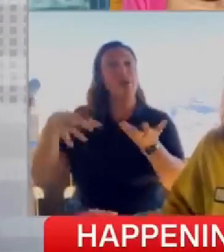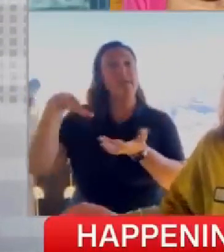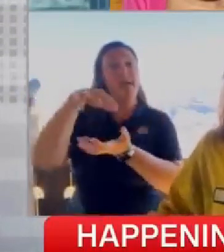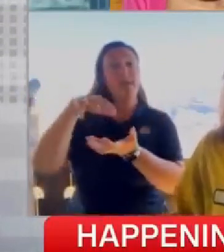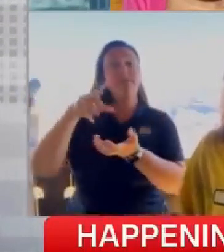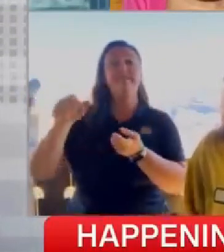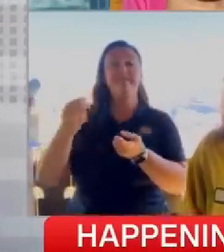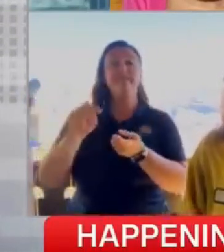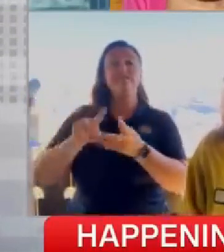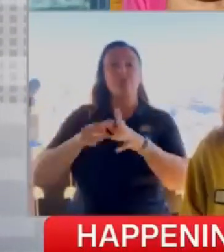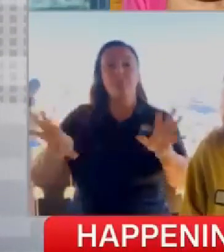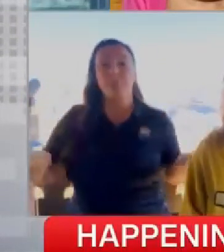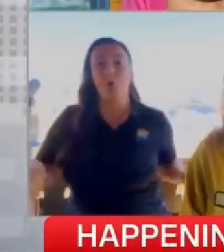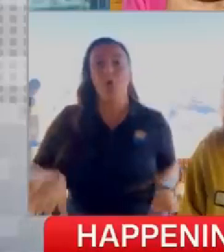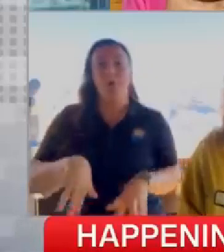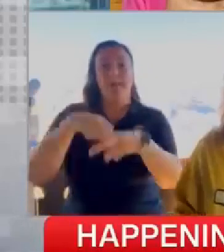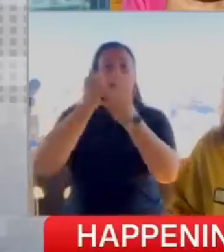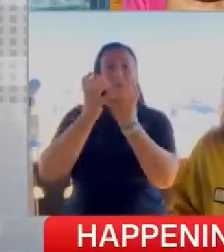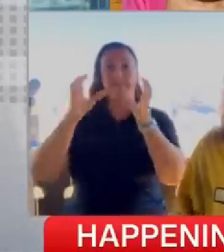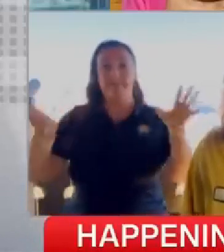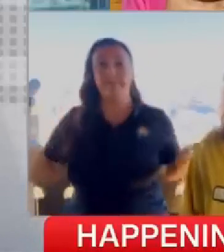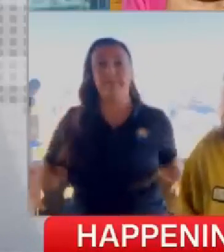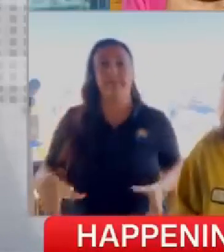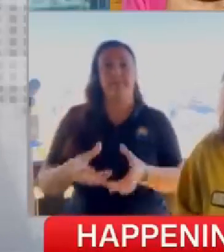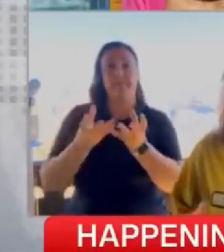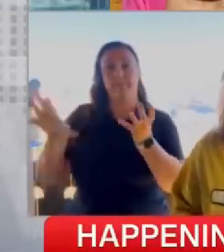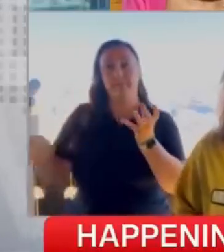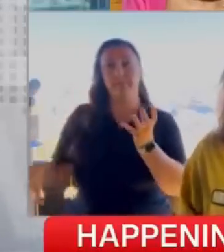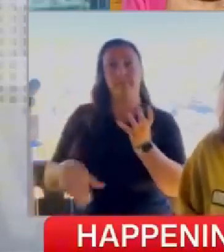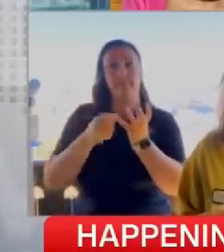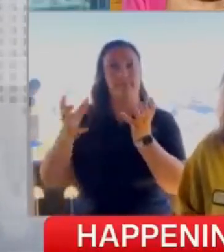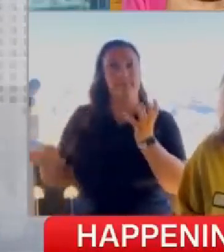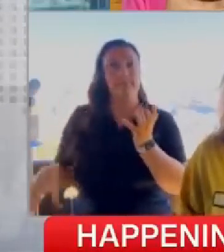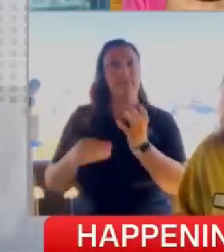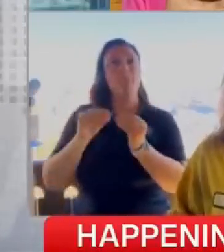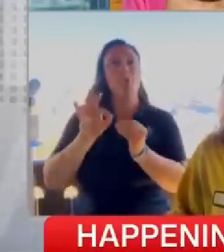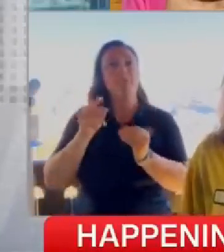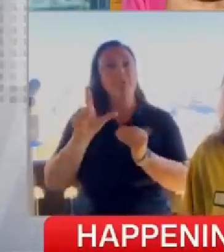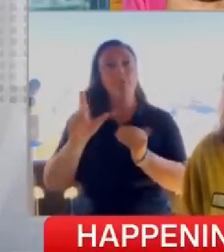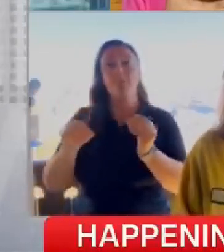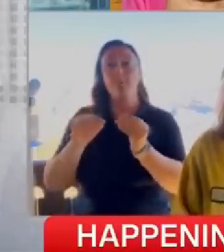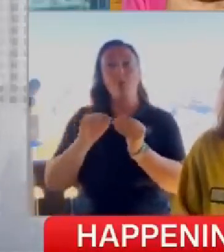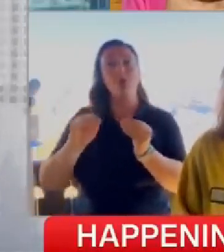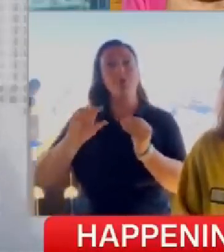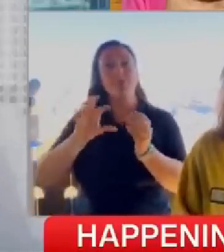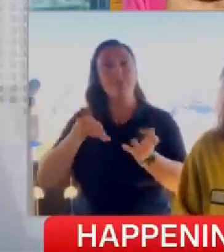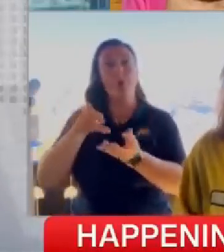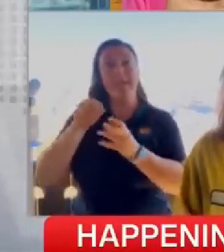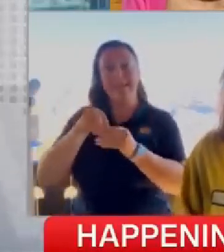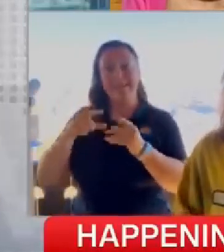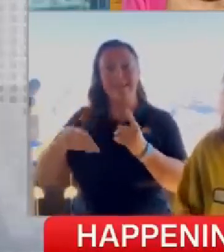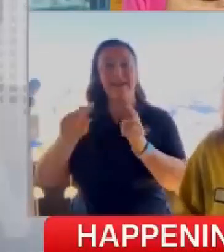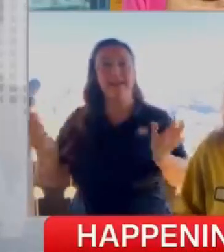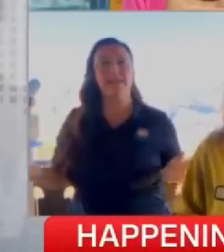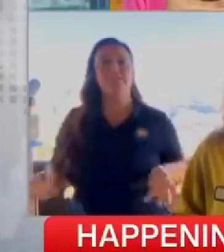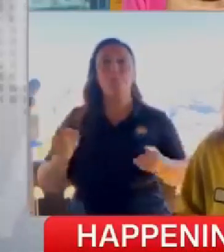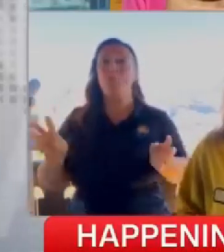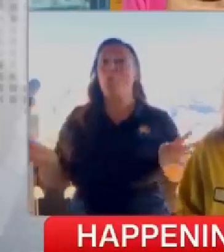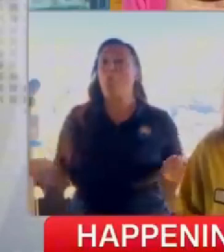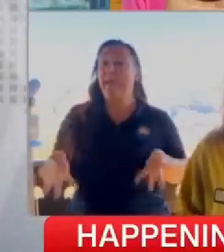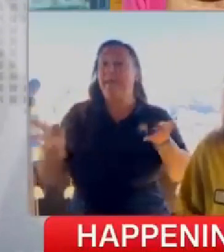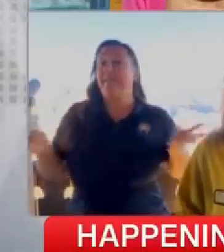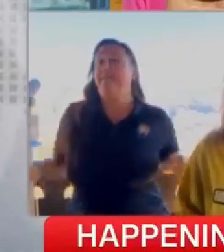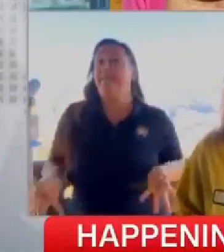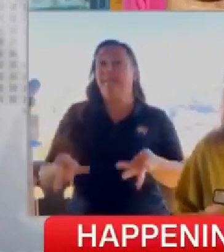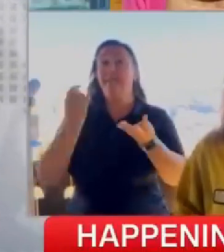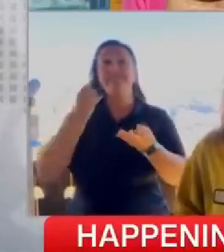begins pulling additional smoke and fuels into it, so it gets an updraft wind, and if it can get high enough, that